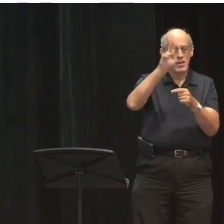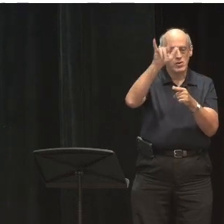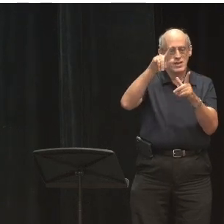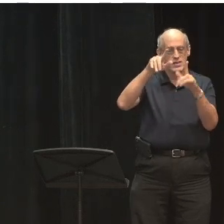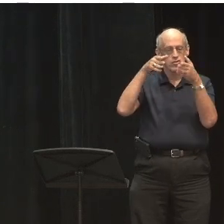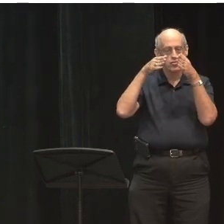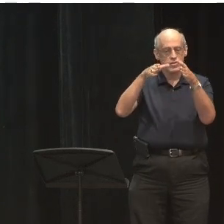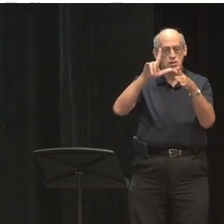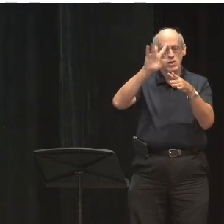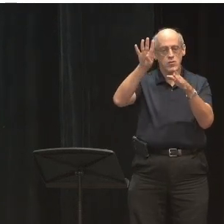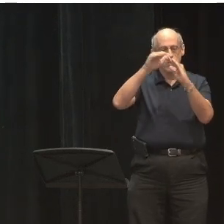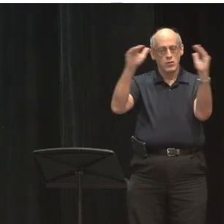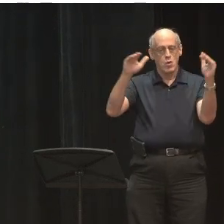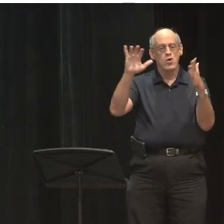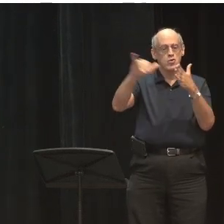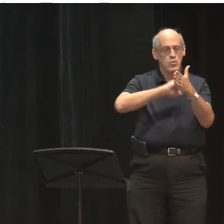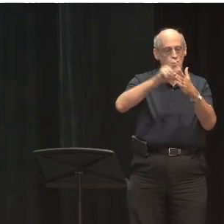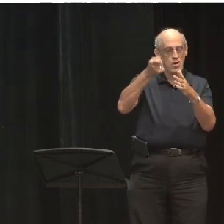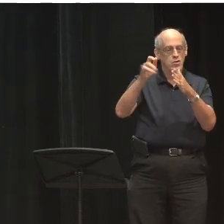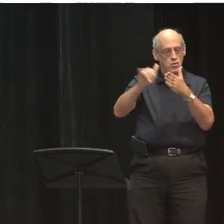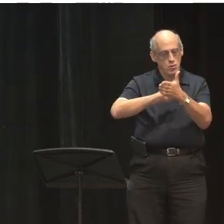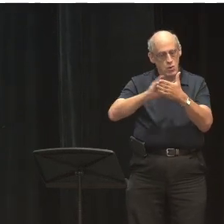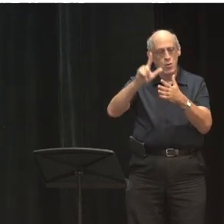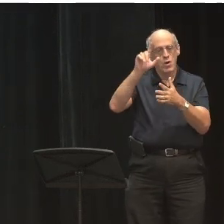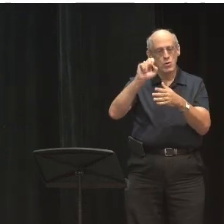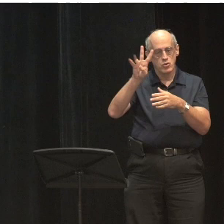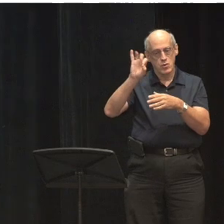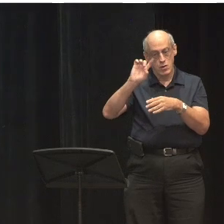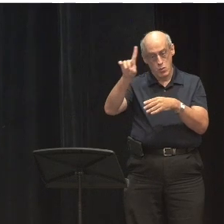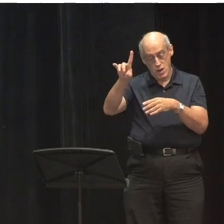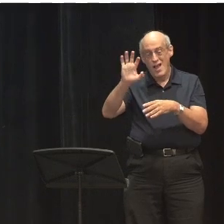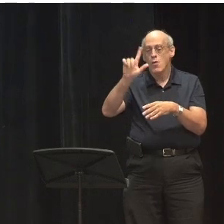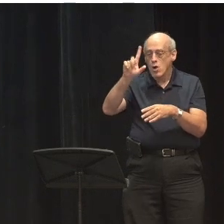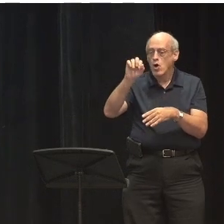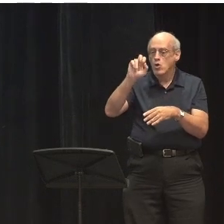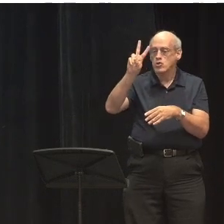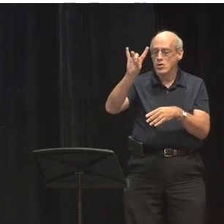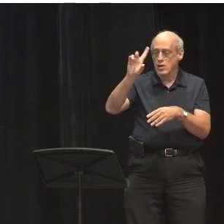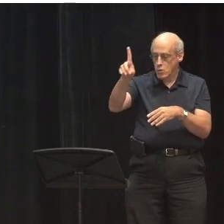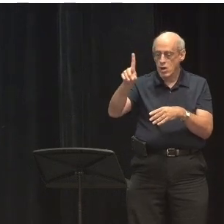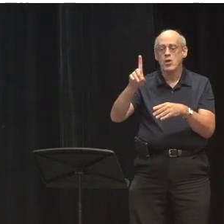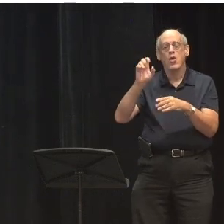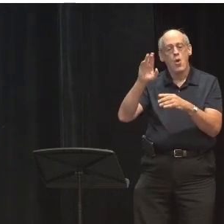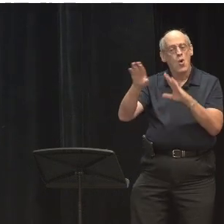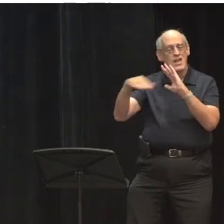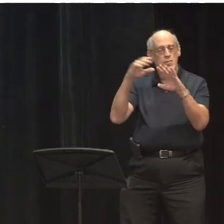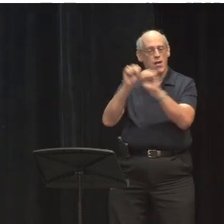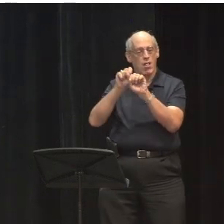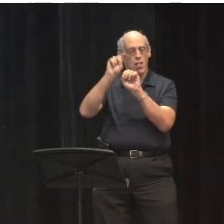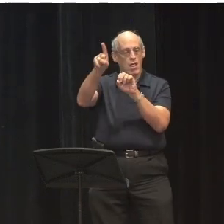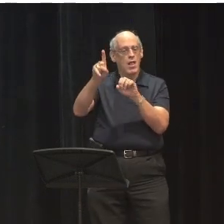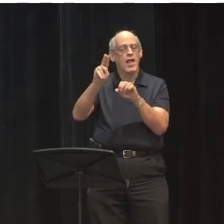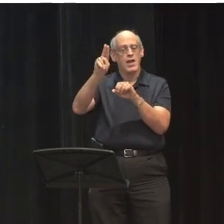Street, 24th floor, New York, New York, 10281. Or you can send it via email at